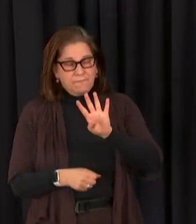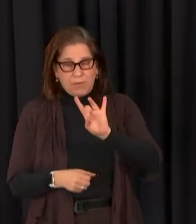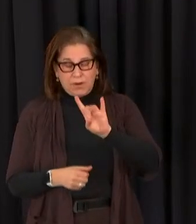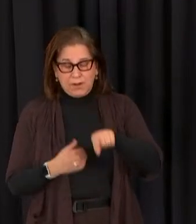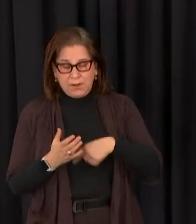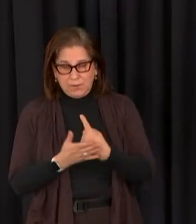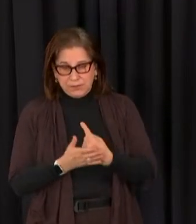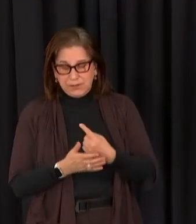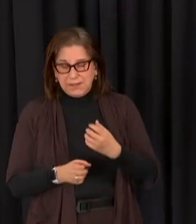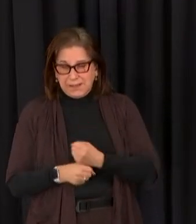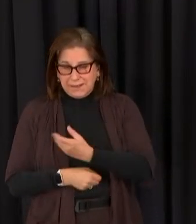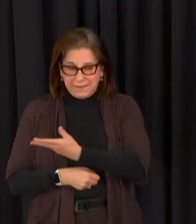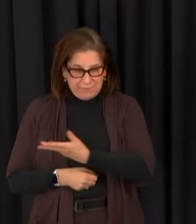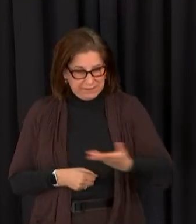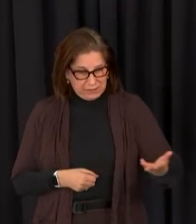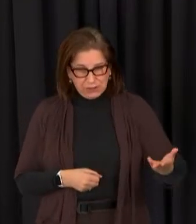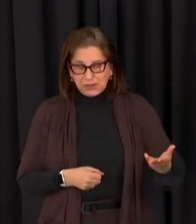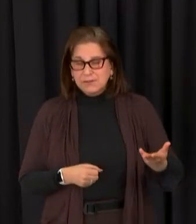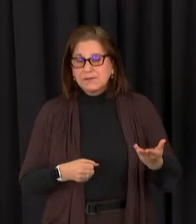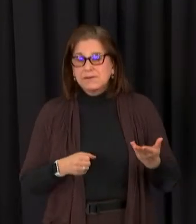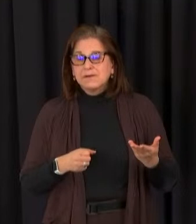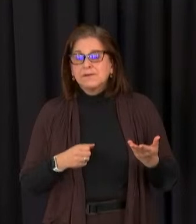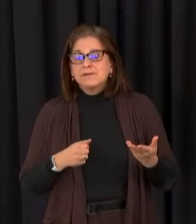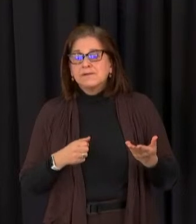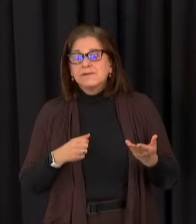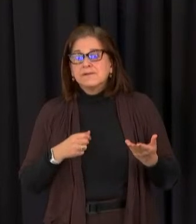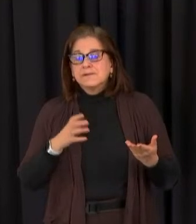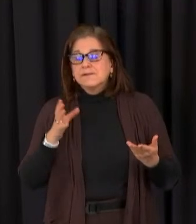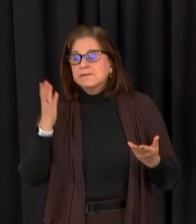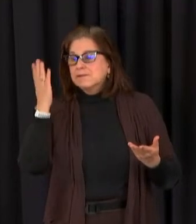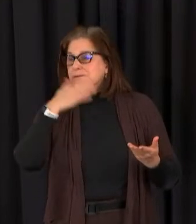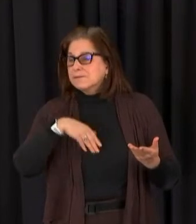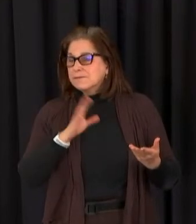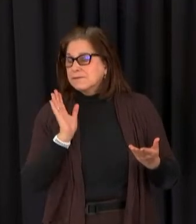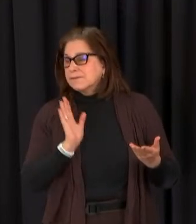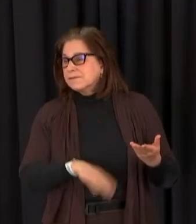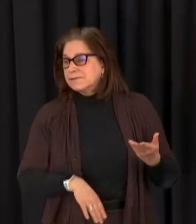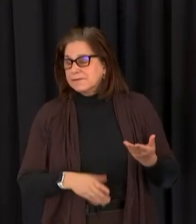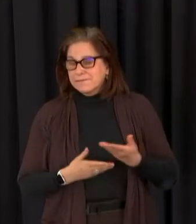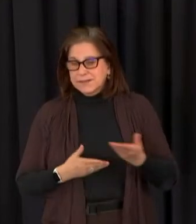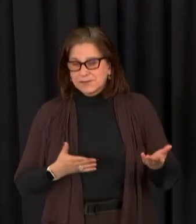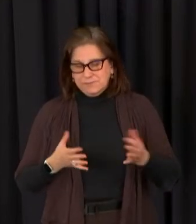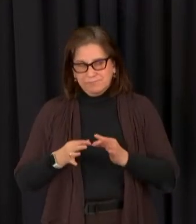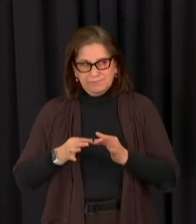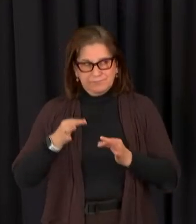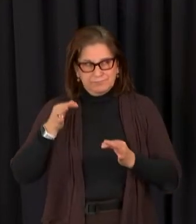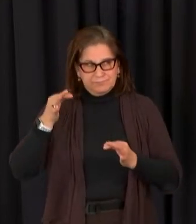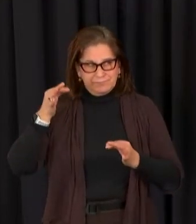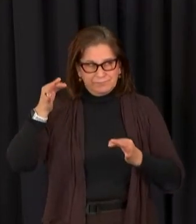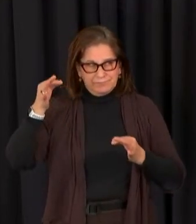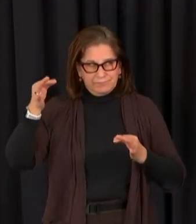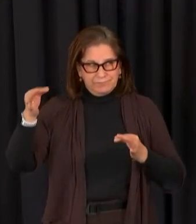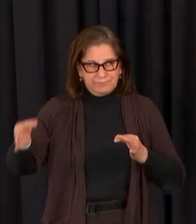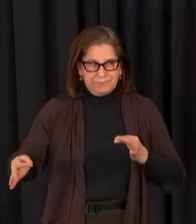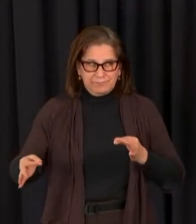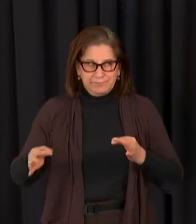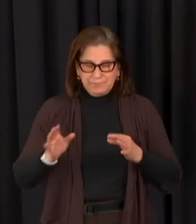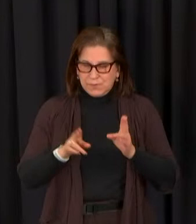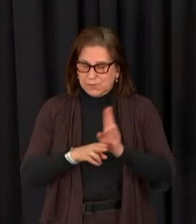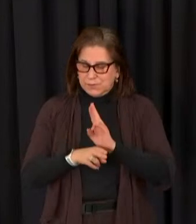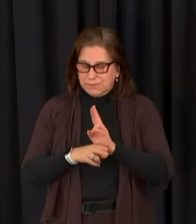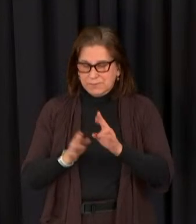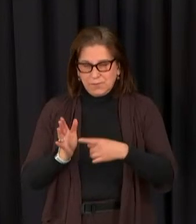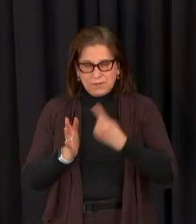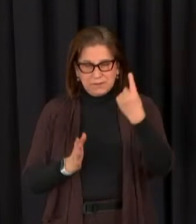that you and that person get an alert. Only one person will be able to book an appointment. And the invitations can only be used